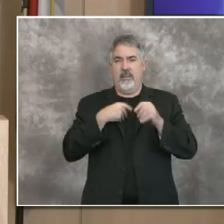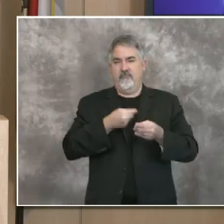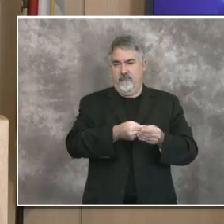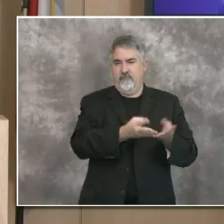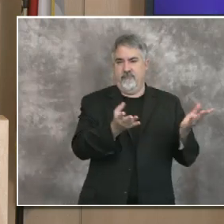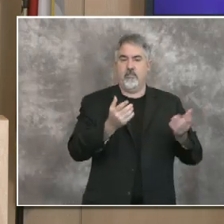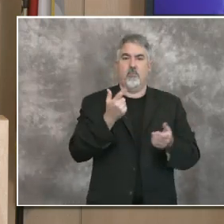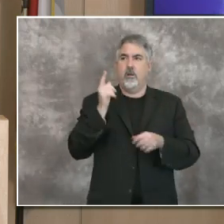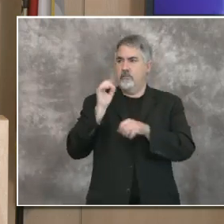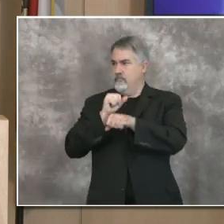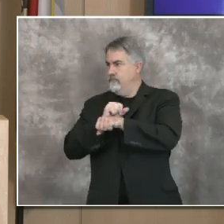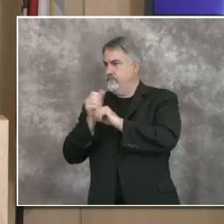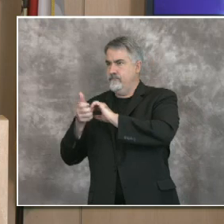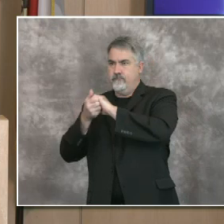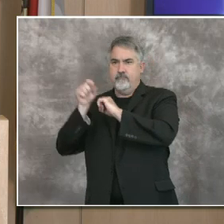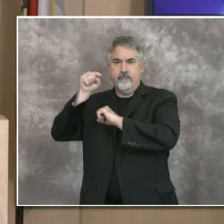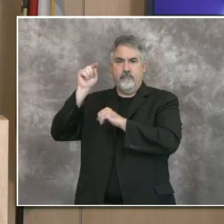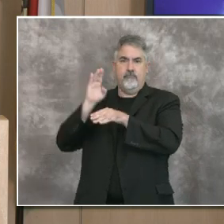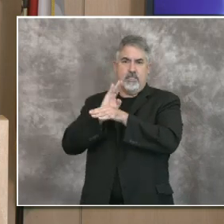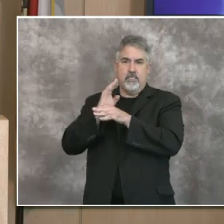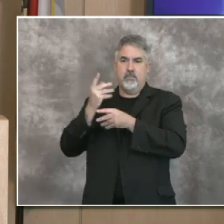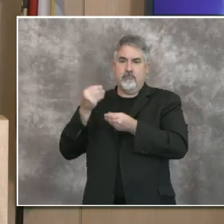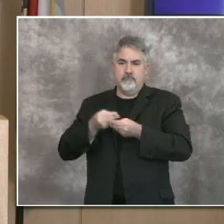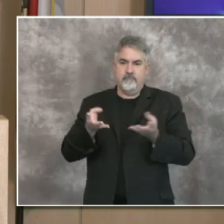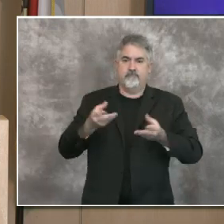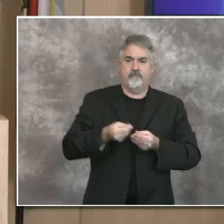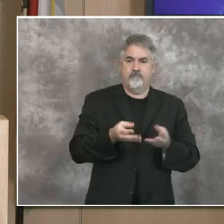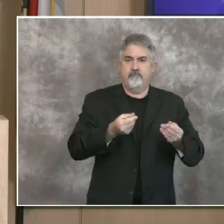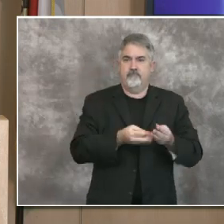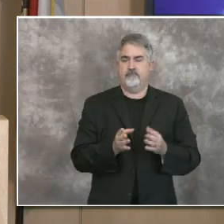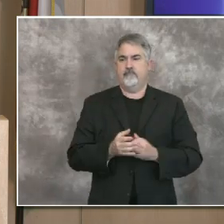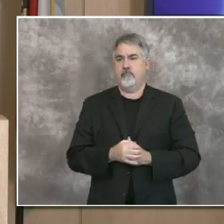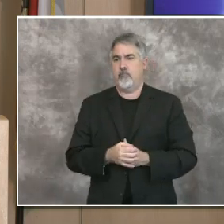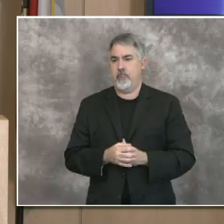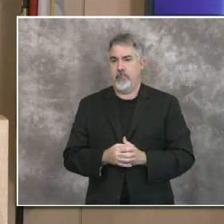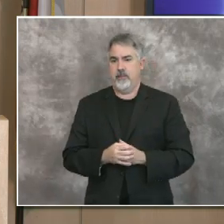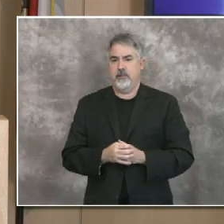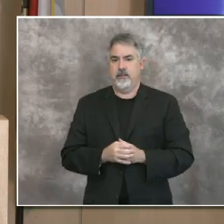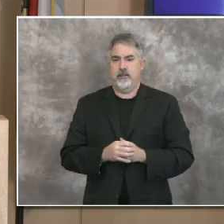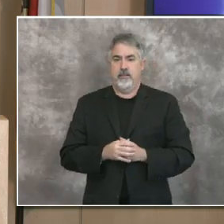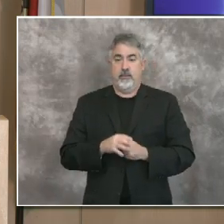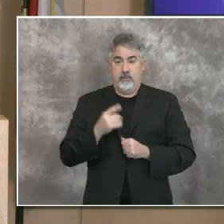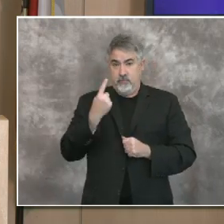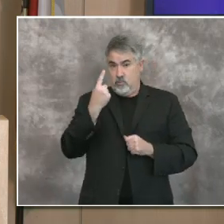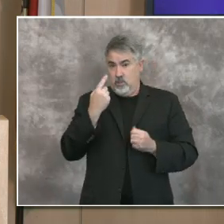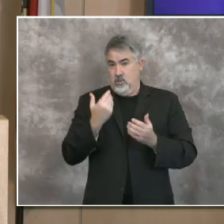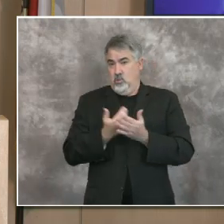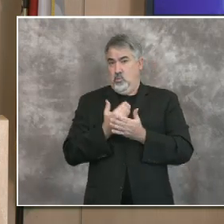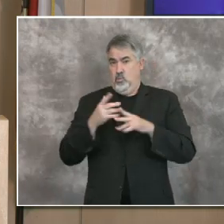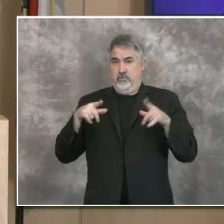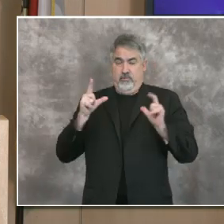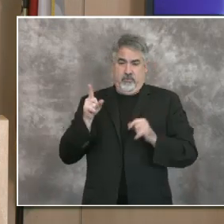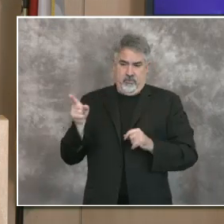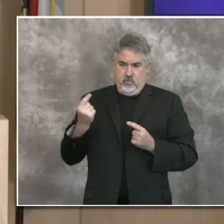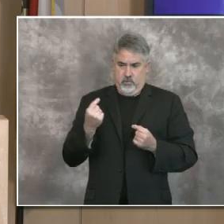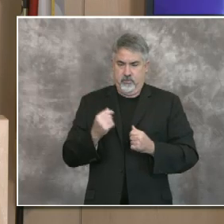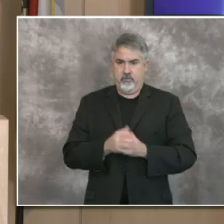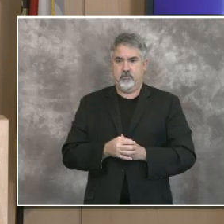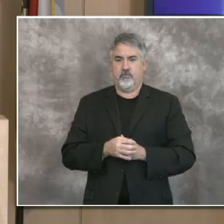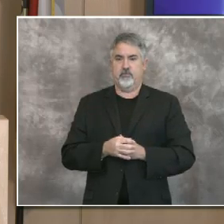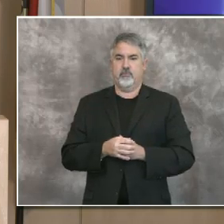do make those charts publicly available. You're going to see one new chart today in our report, and that is